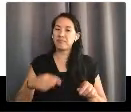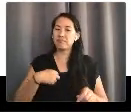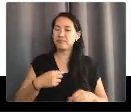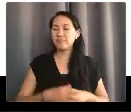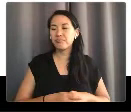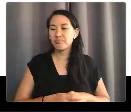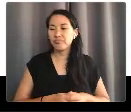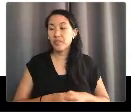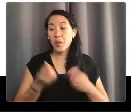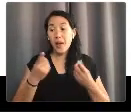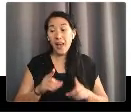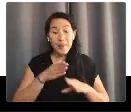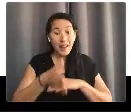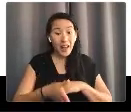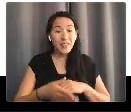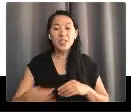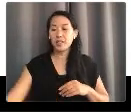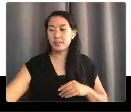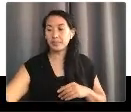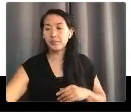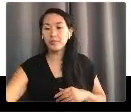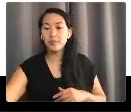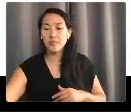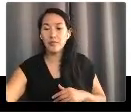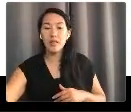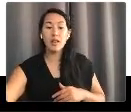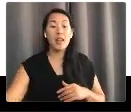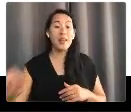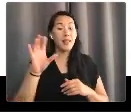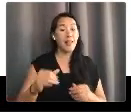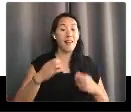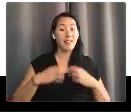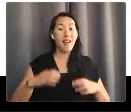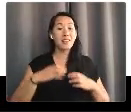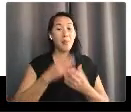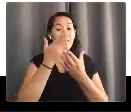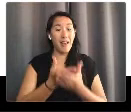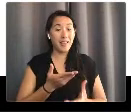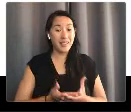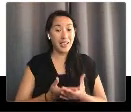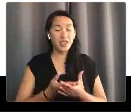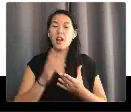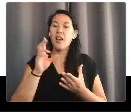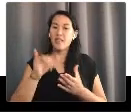followed after was that we ended up applying the customer validation interview process to the experiences of creatives of